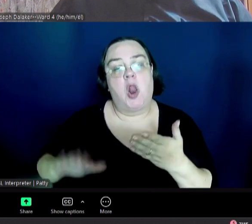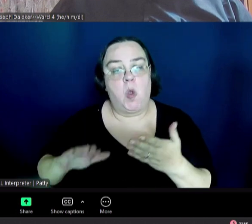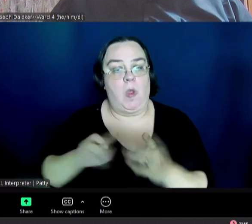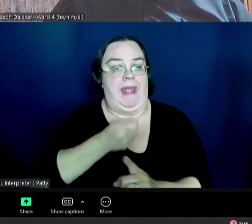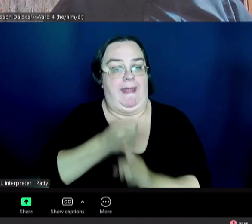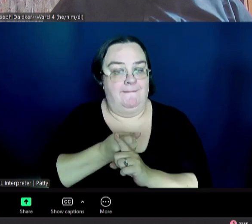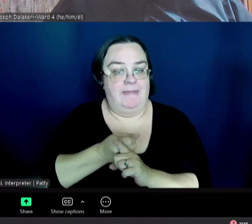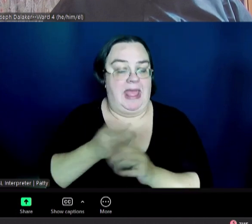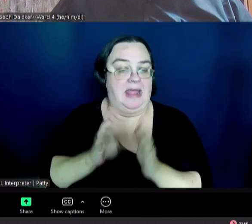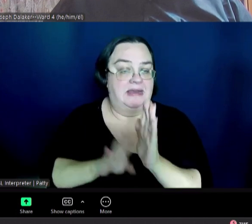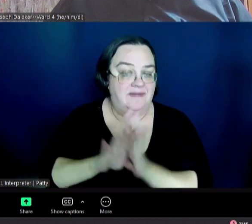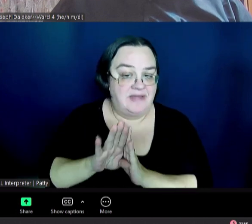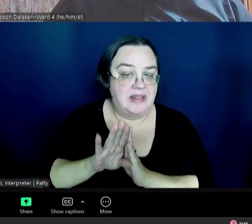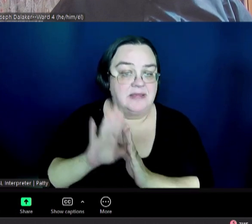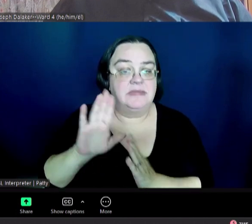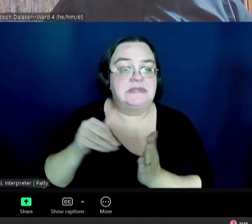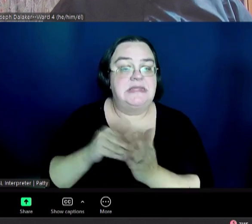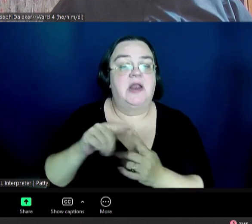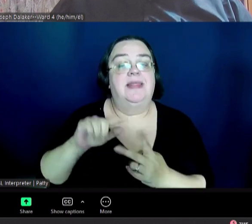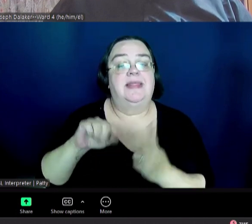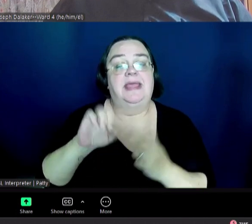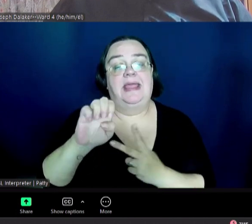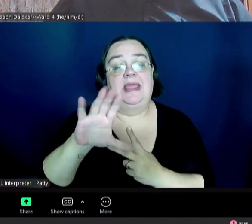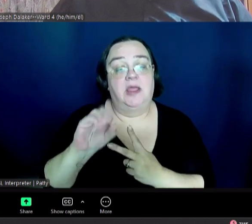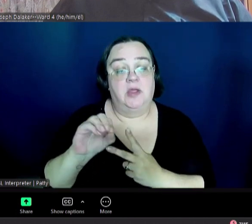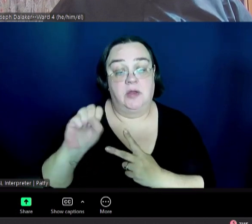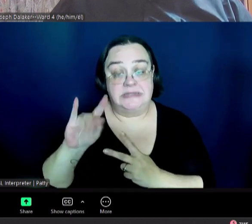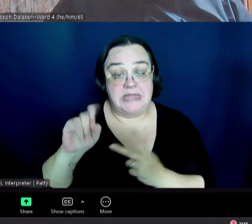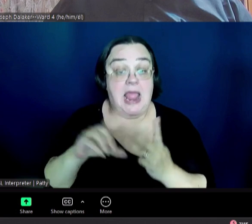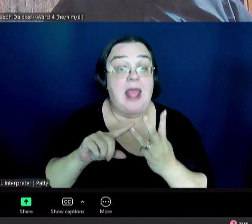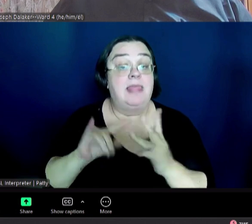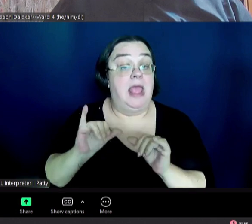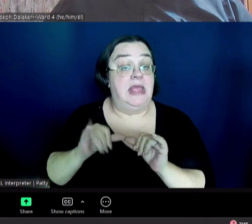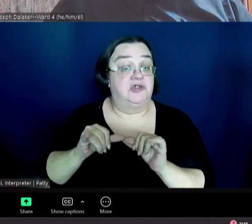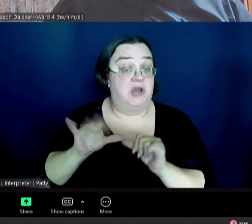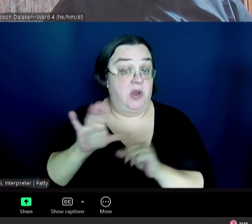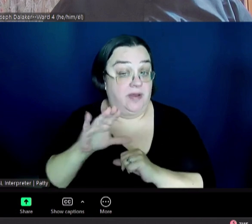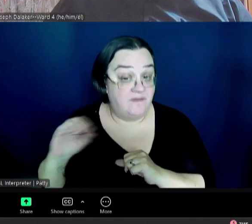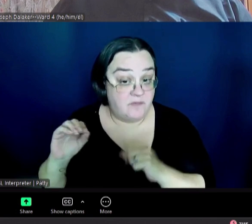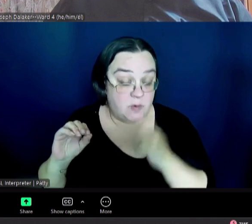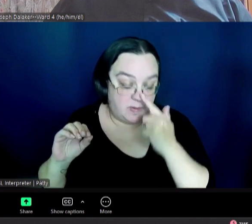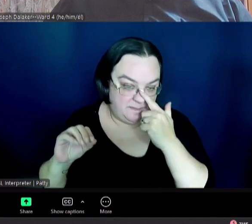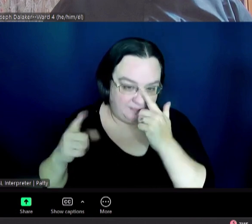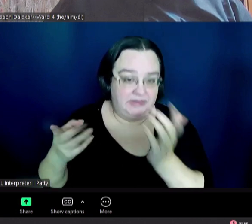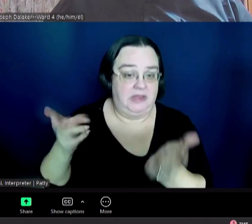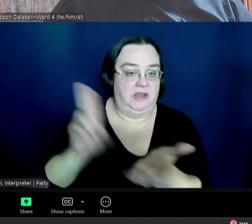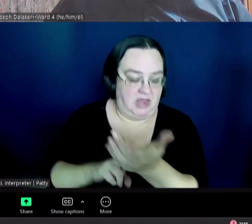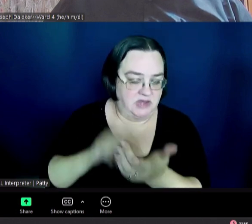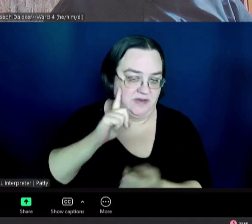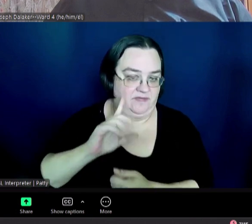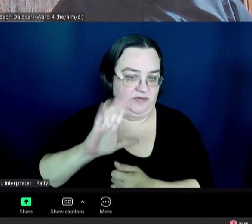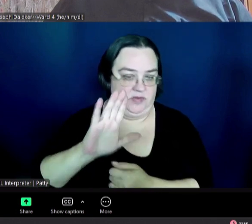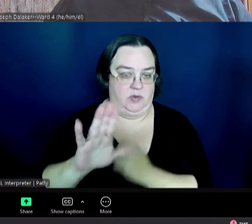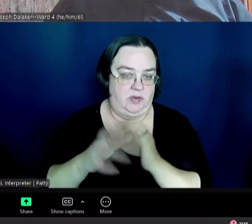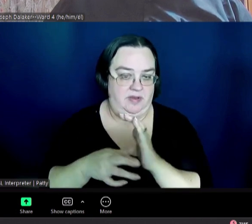center, the eco site, and the engineering firm. A contract for your review. What we're